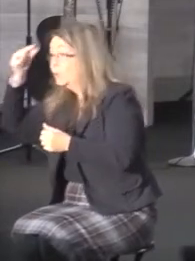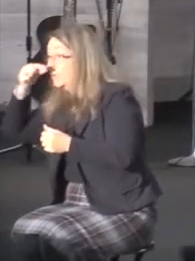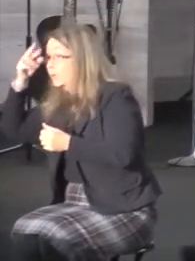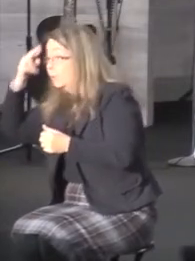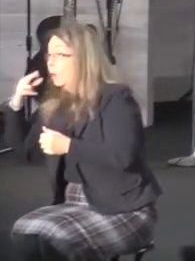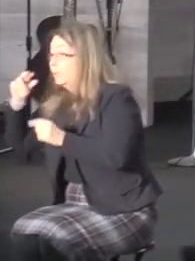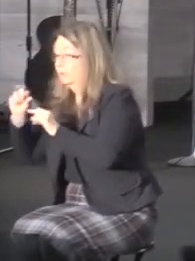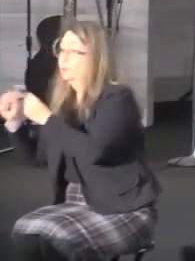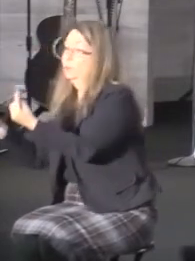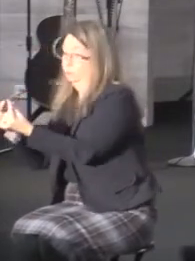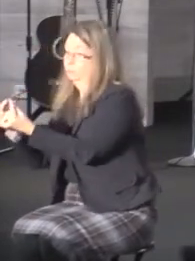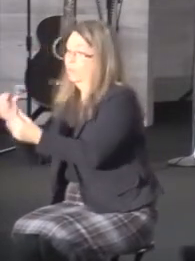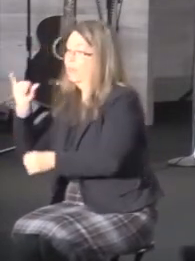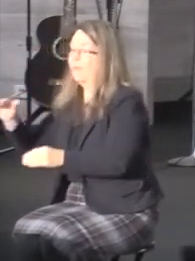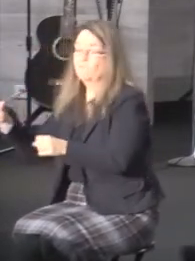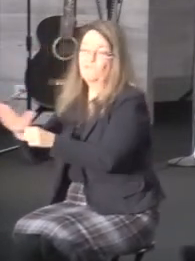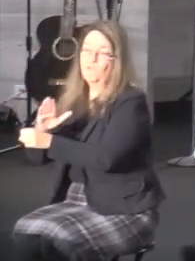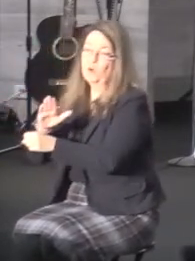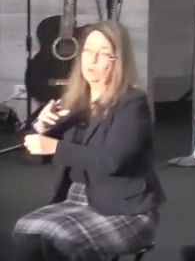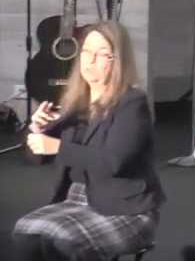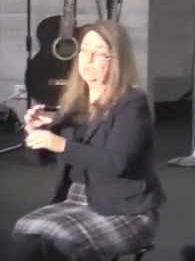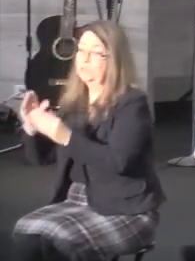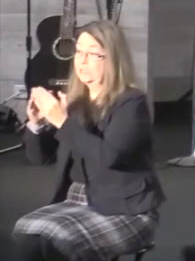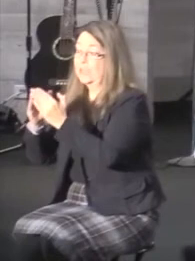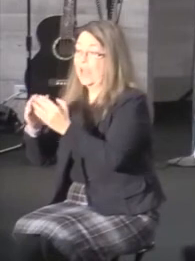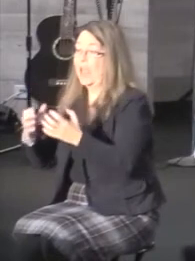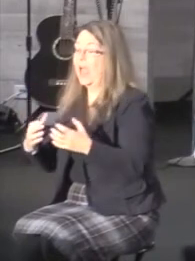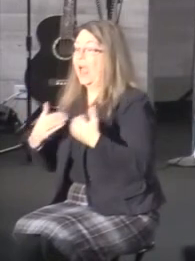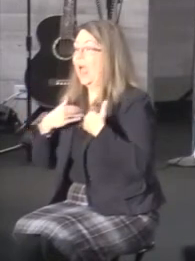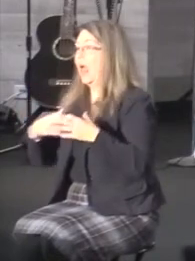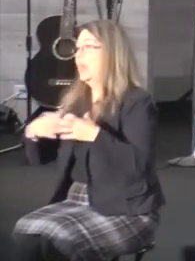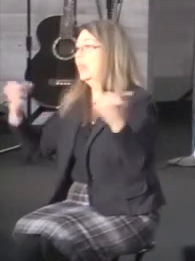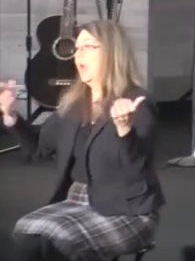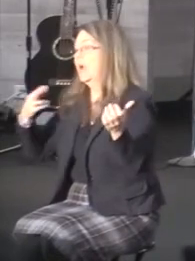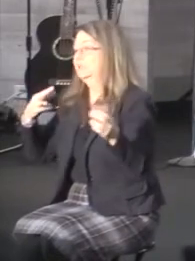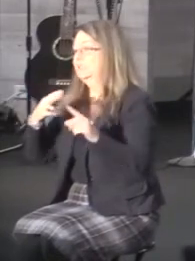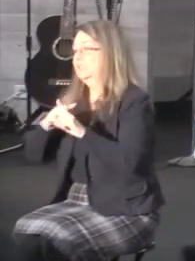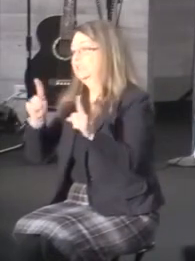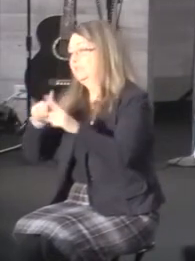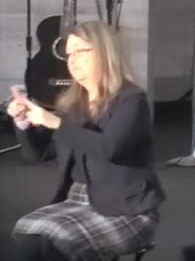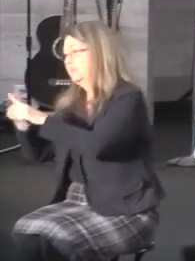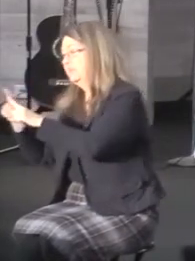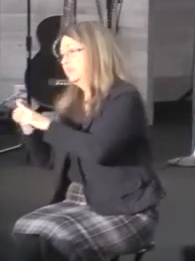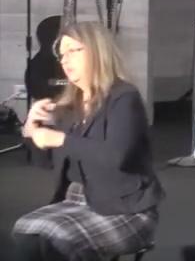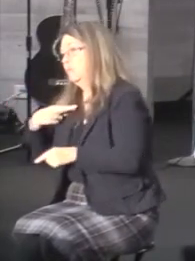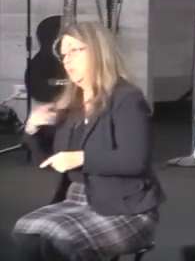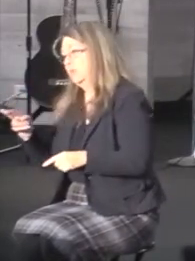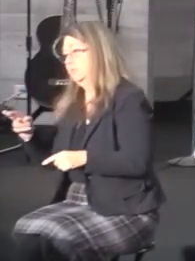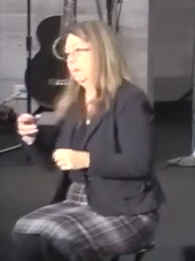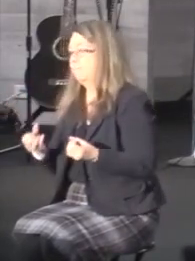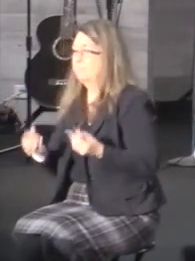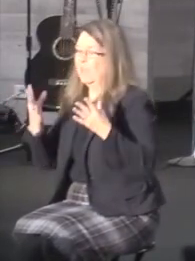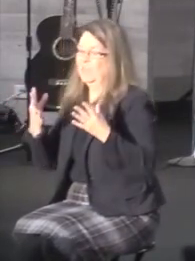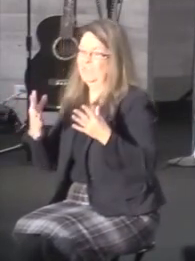that entire city was a complete religious diversity. They had cults. They had religions, and a lot of them were very